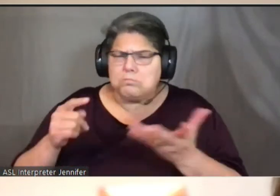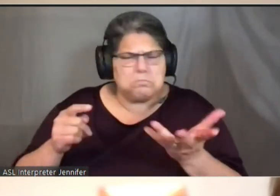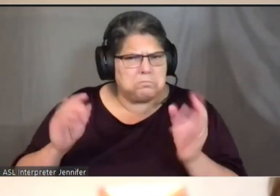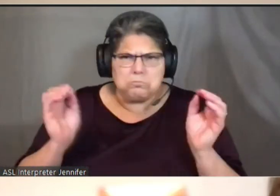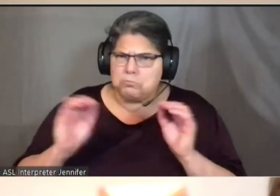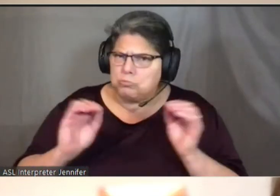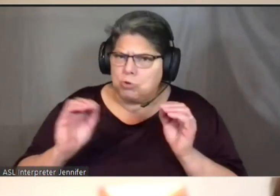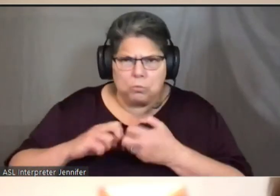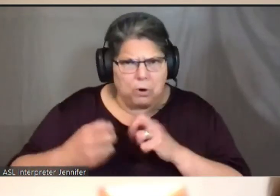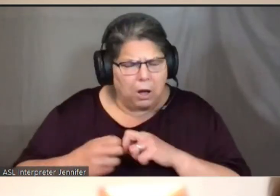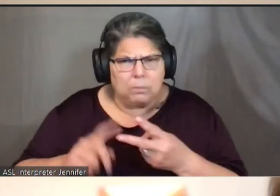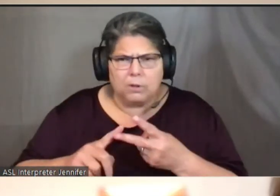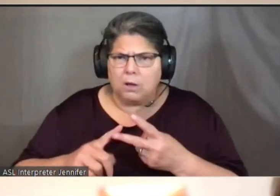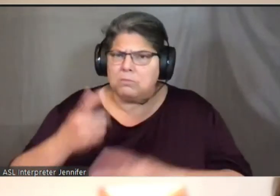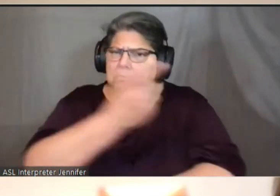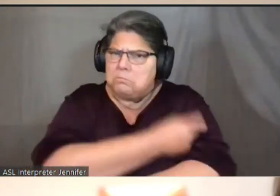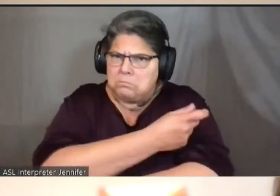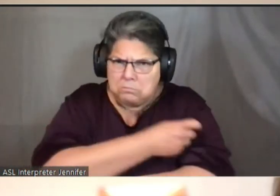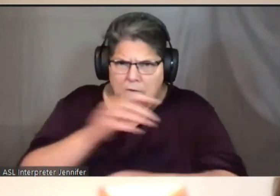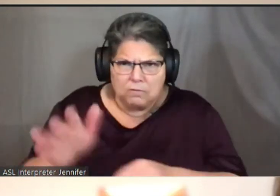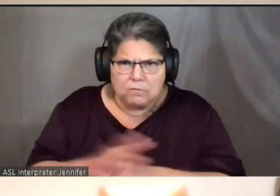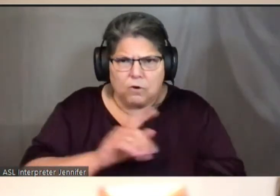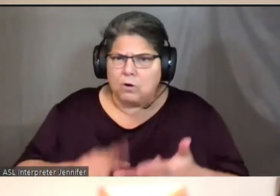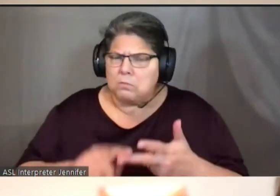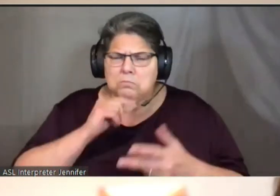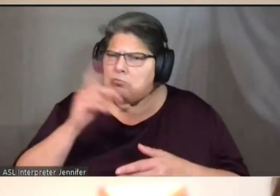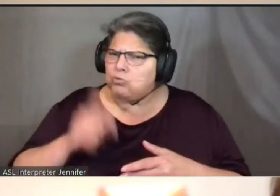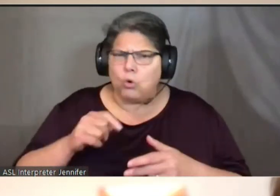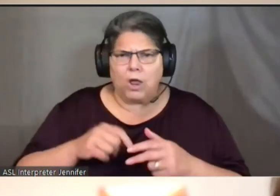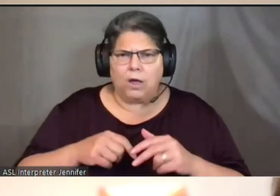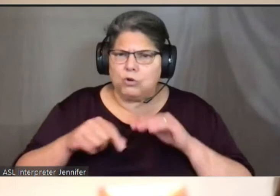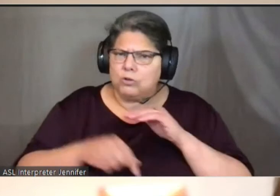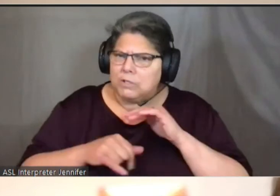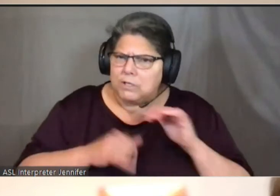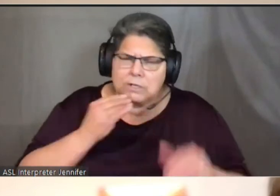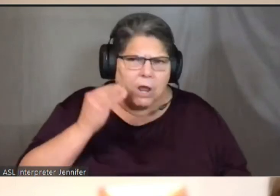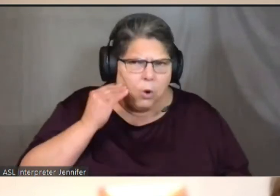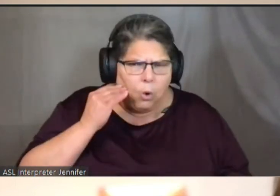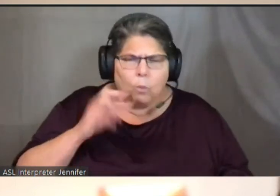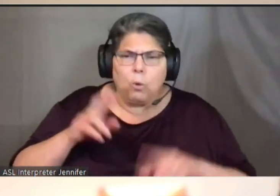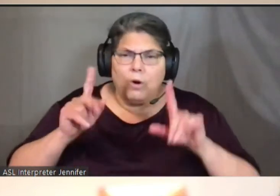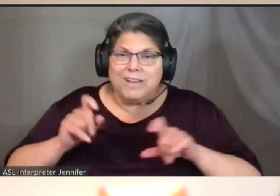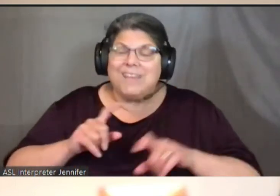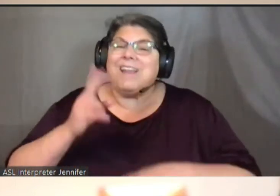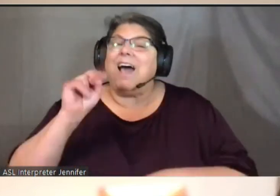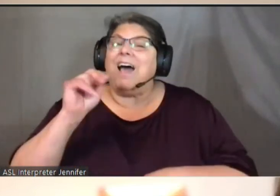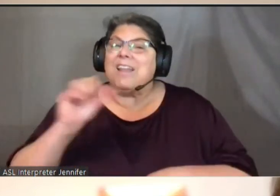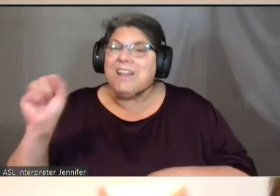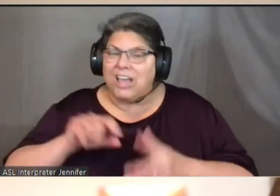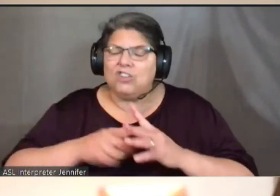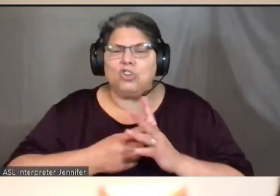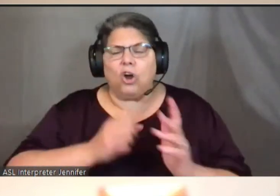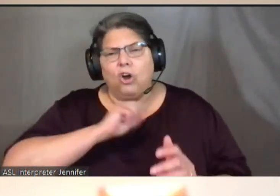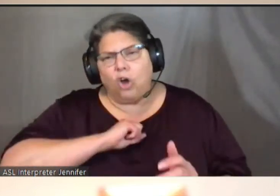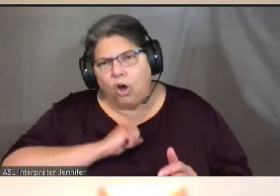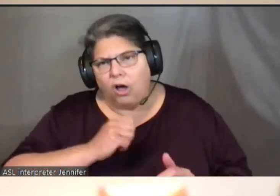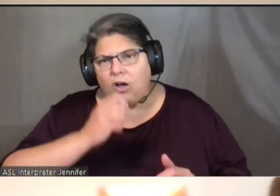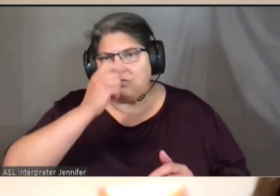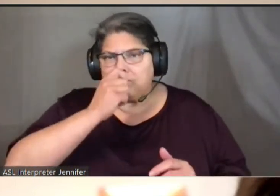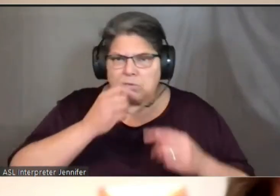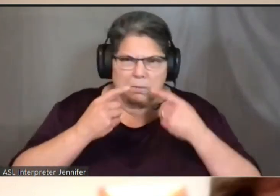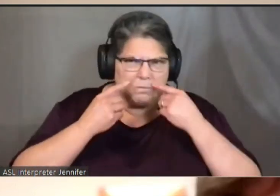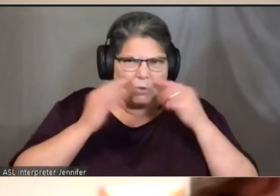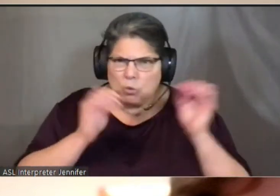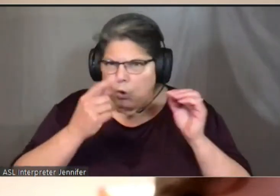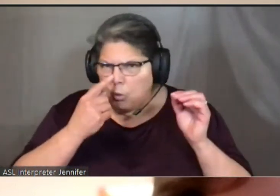no longer have to quarantine or test unless they have symptoms, in which case they should see their